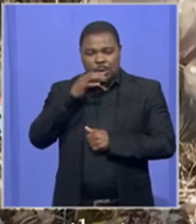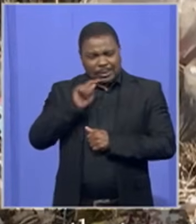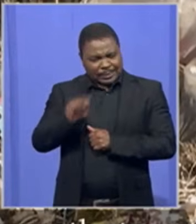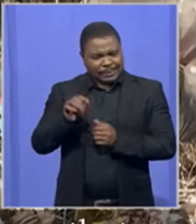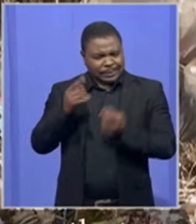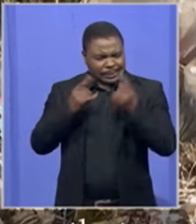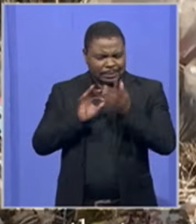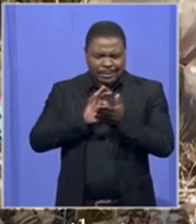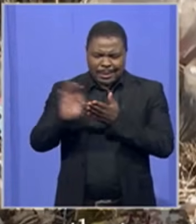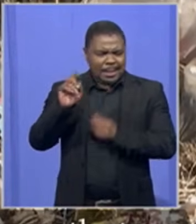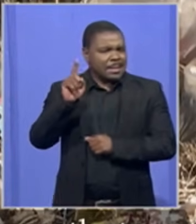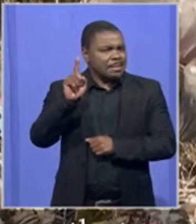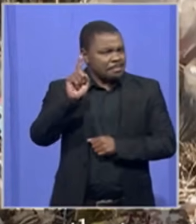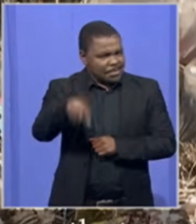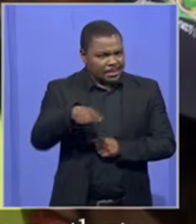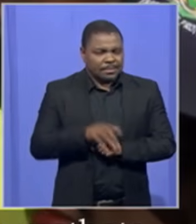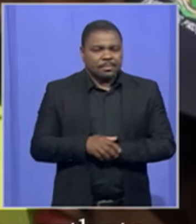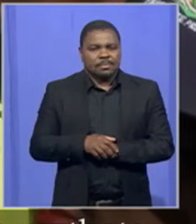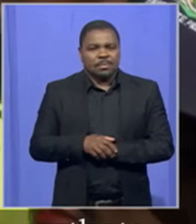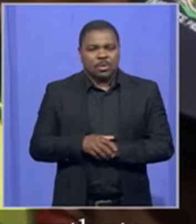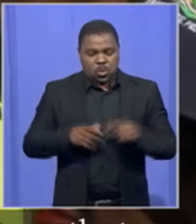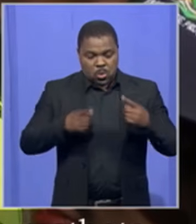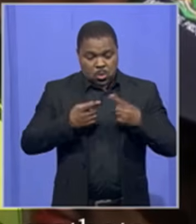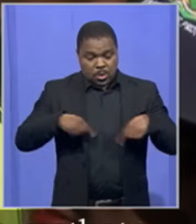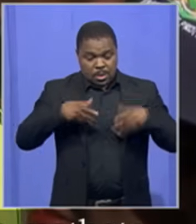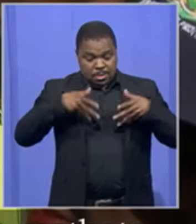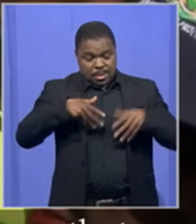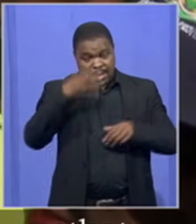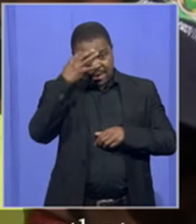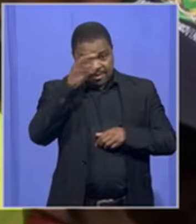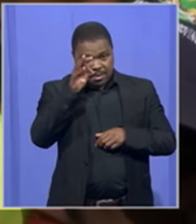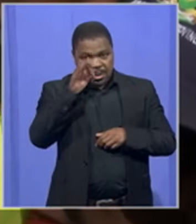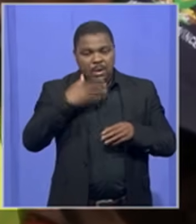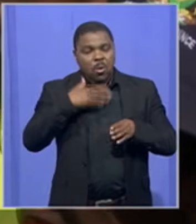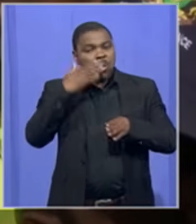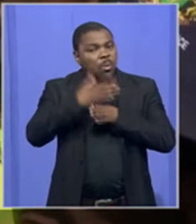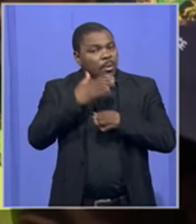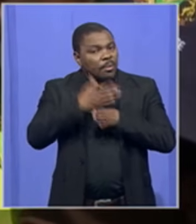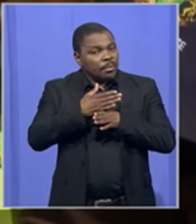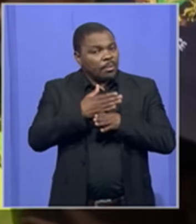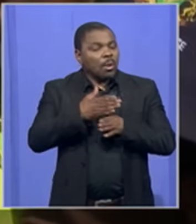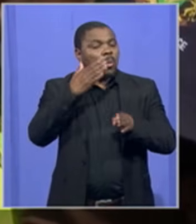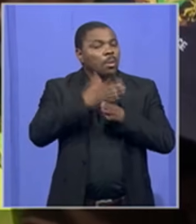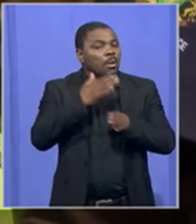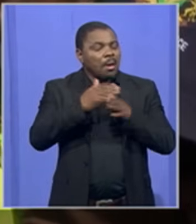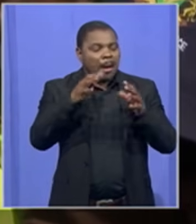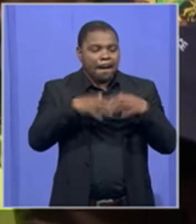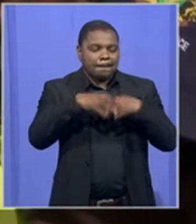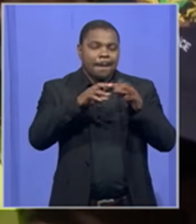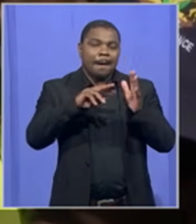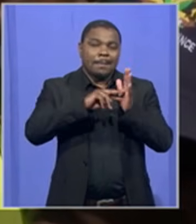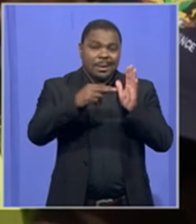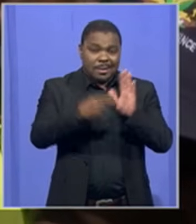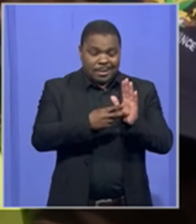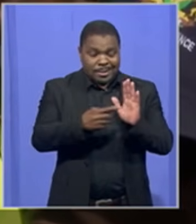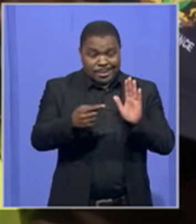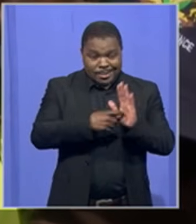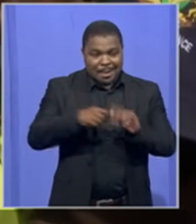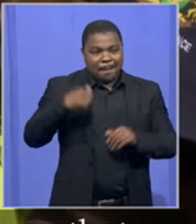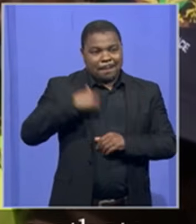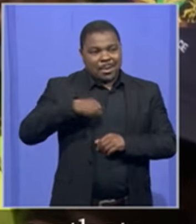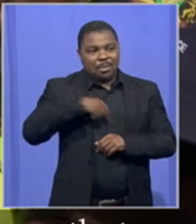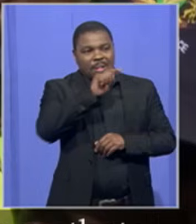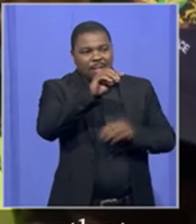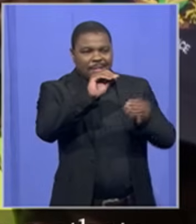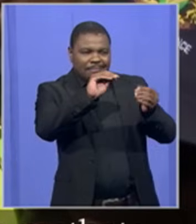go phepafadiwa. We in government are now working on a plan to fix